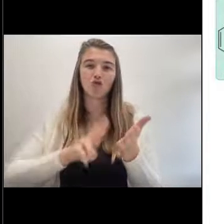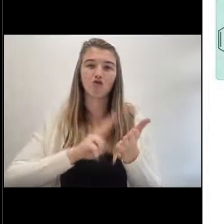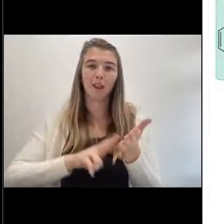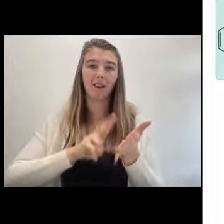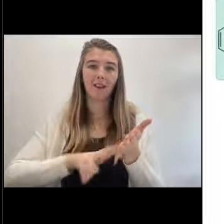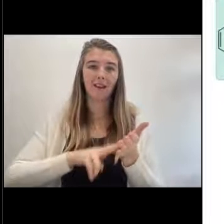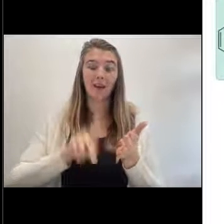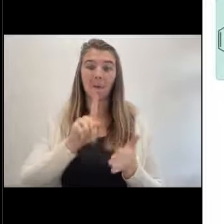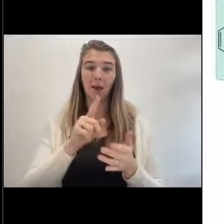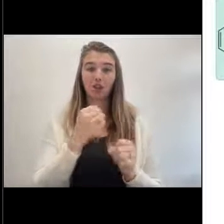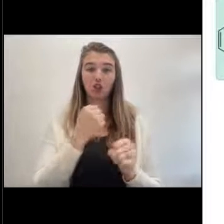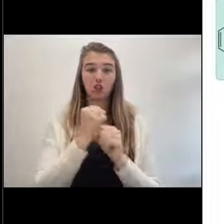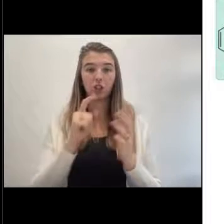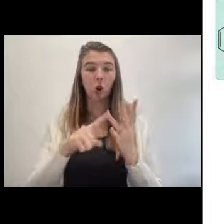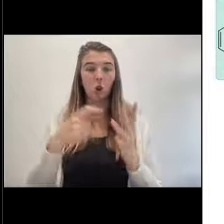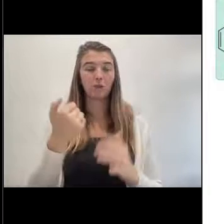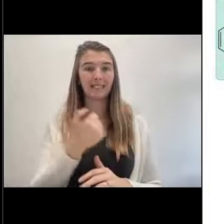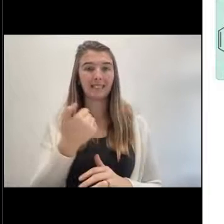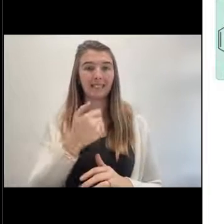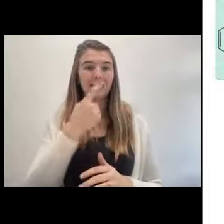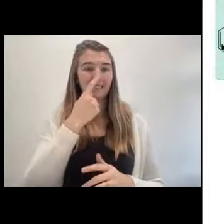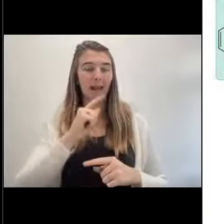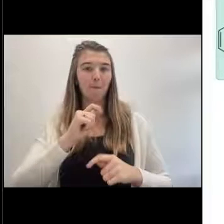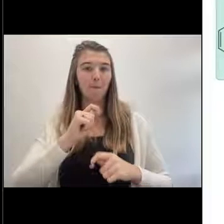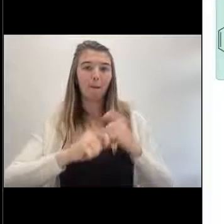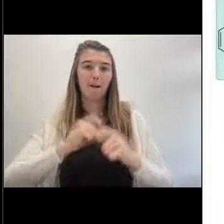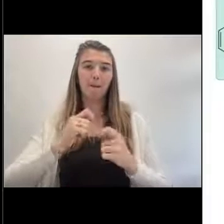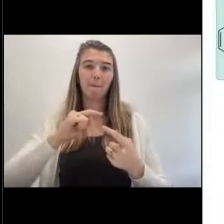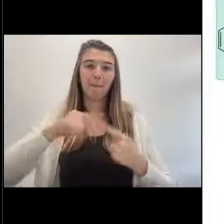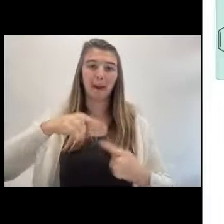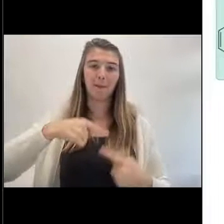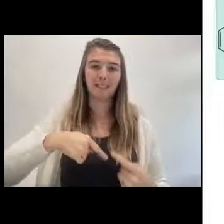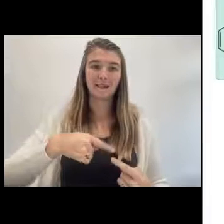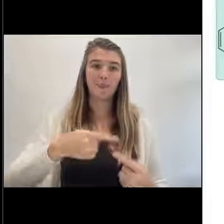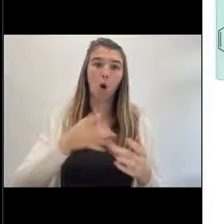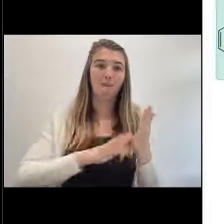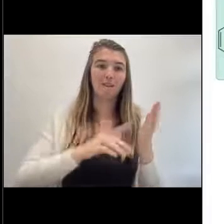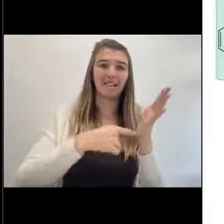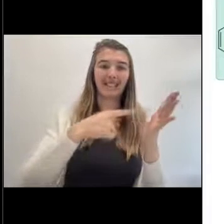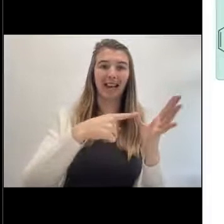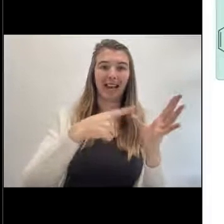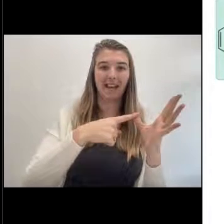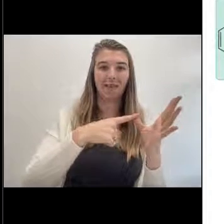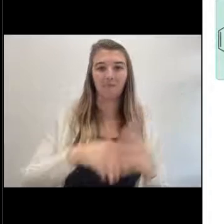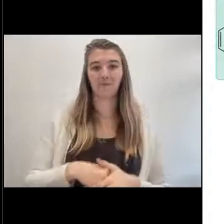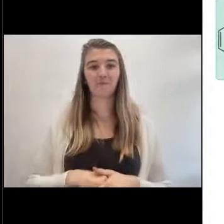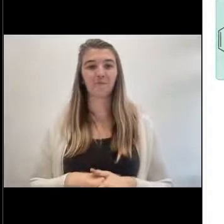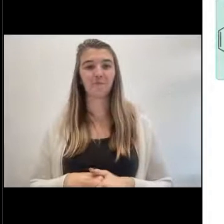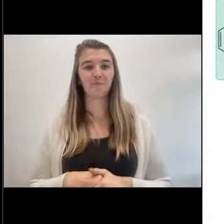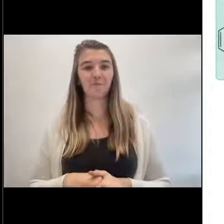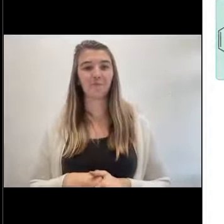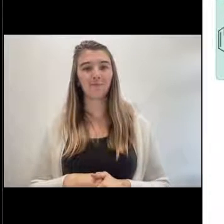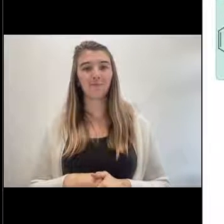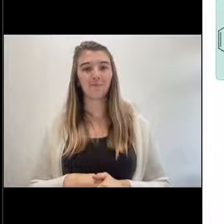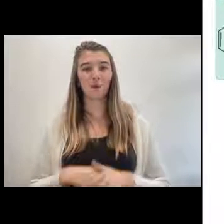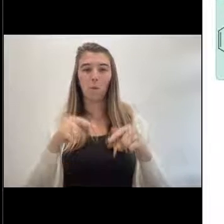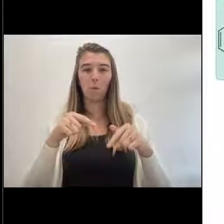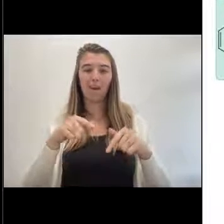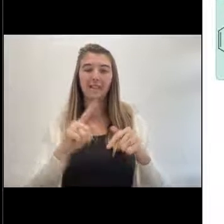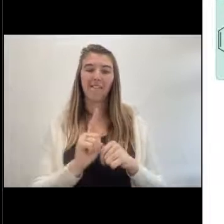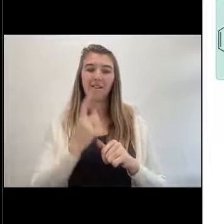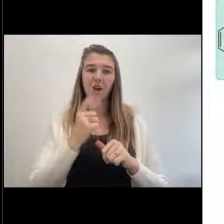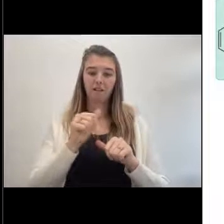capacity to metabolize terephthalic acid. And this is the first part of this metabolic route, where terephthalic